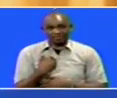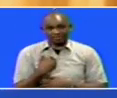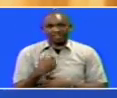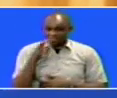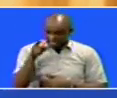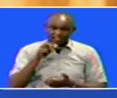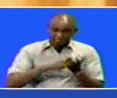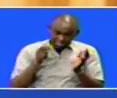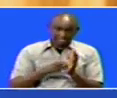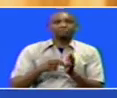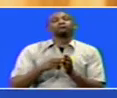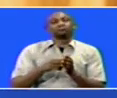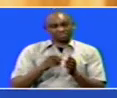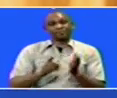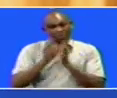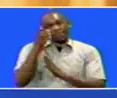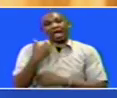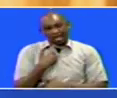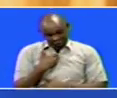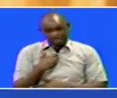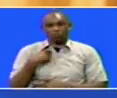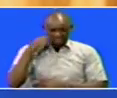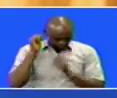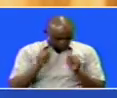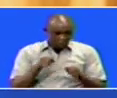marks progress. And I think we are